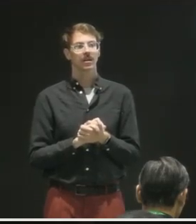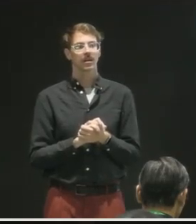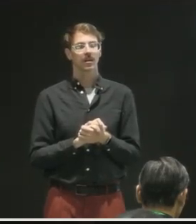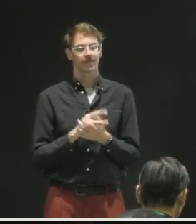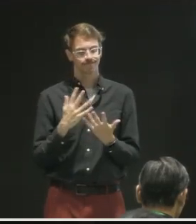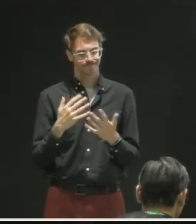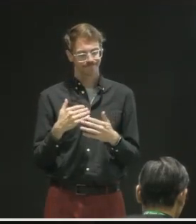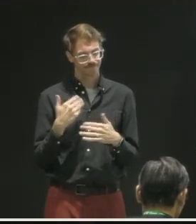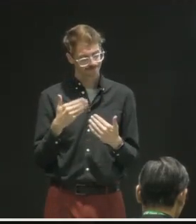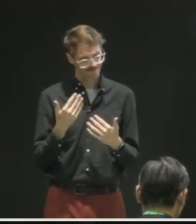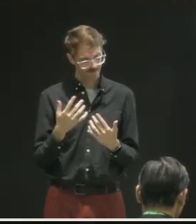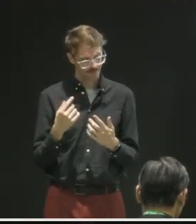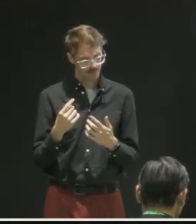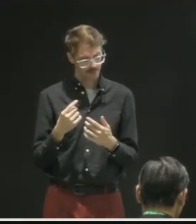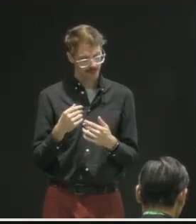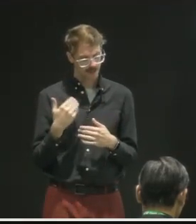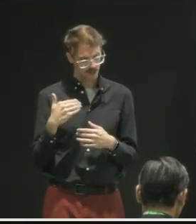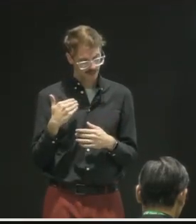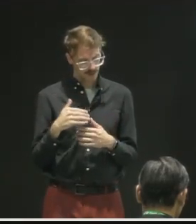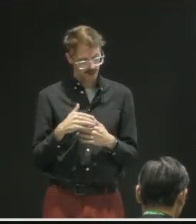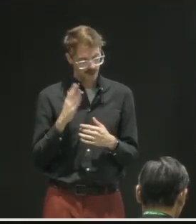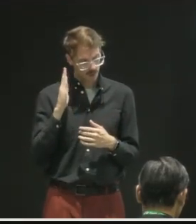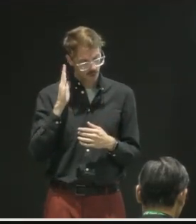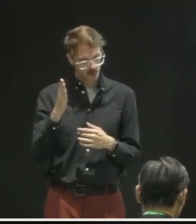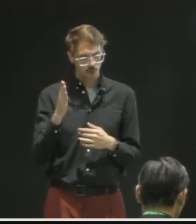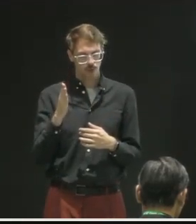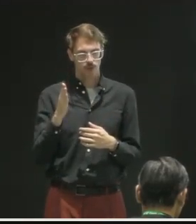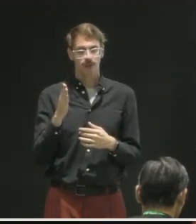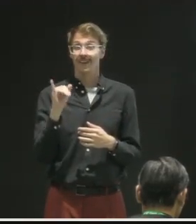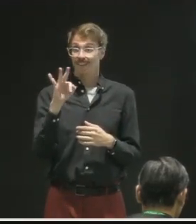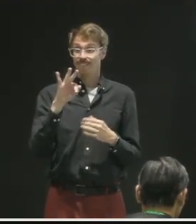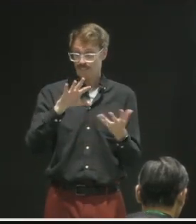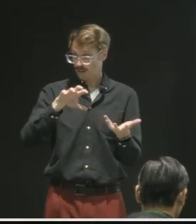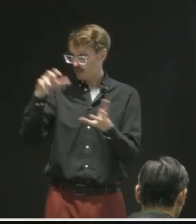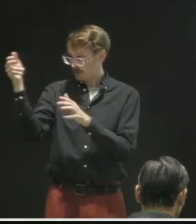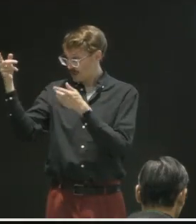what is it? Gonna hit women and children,